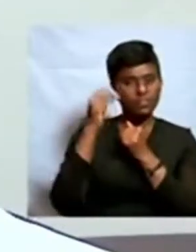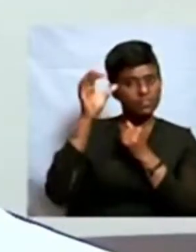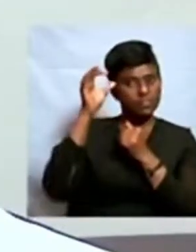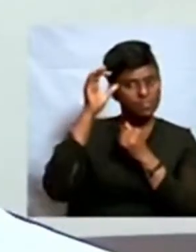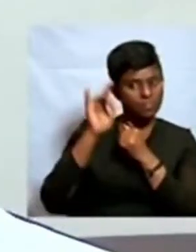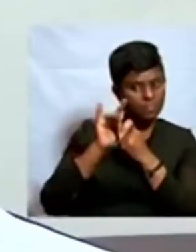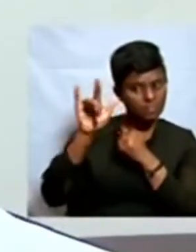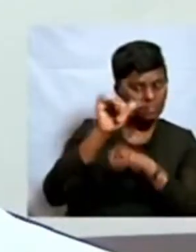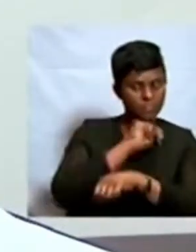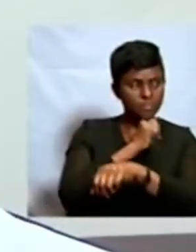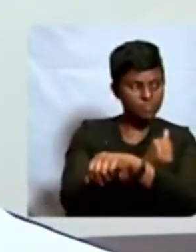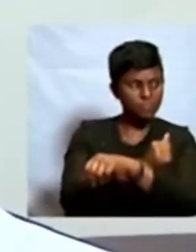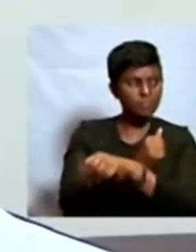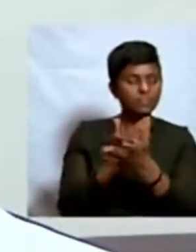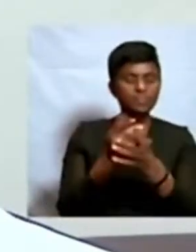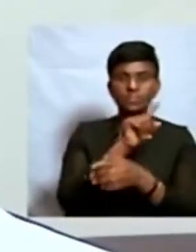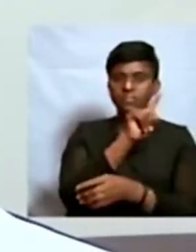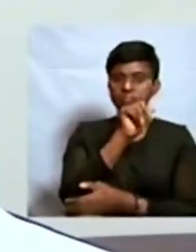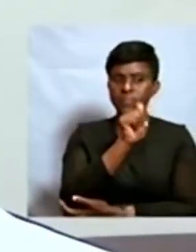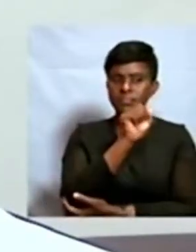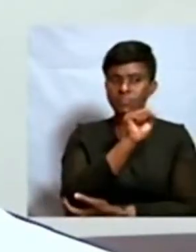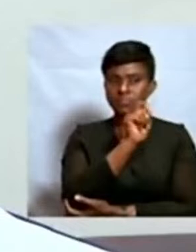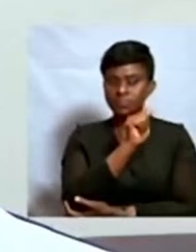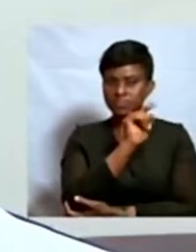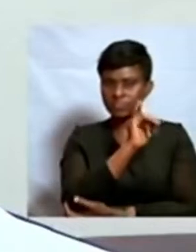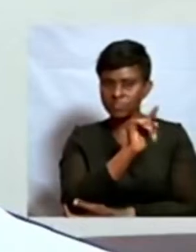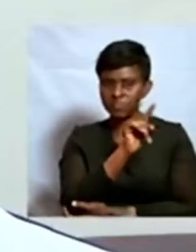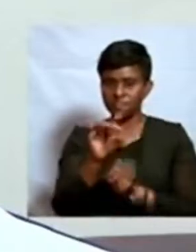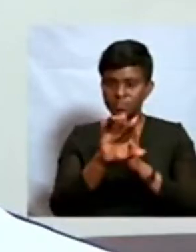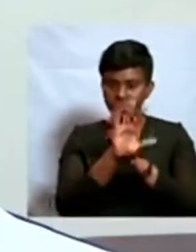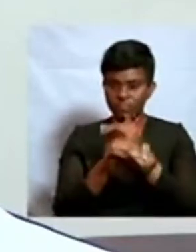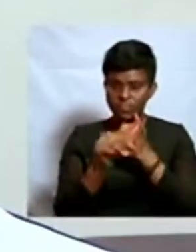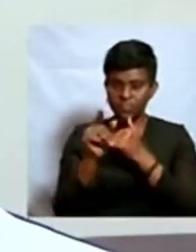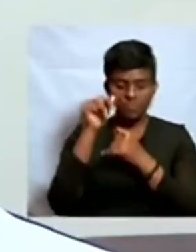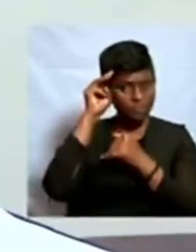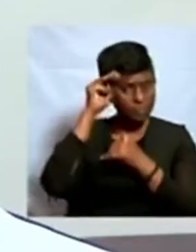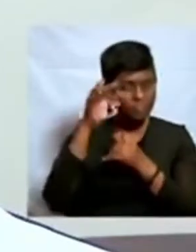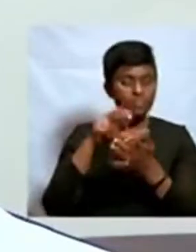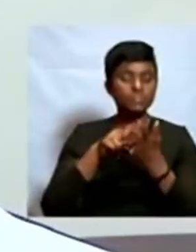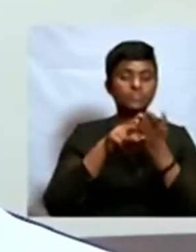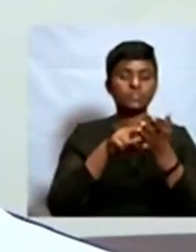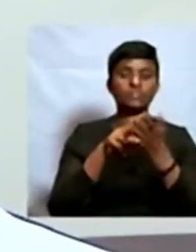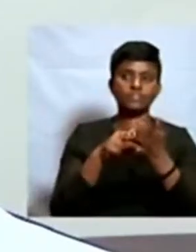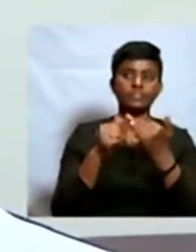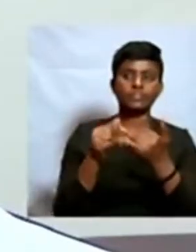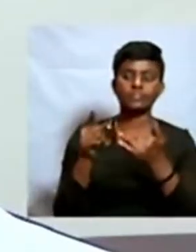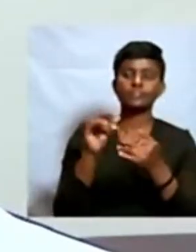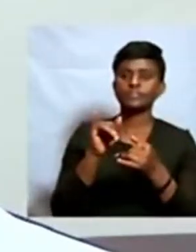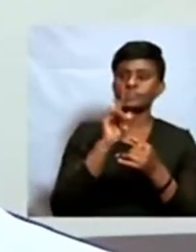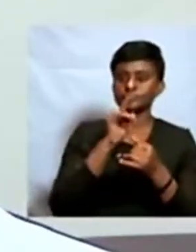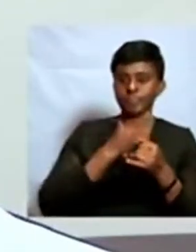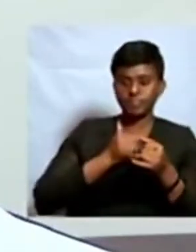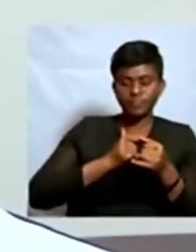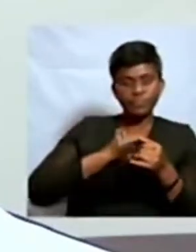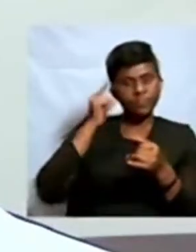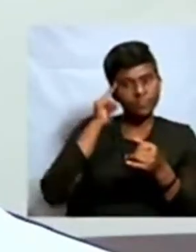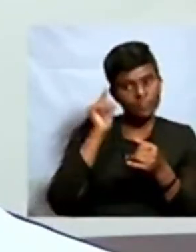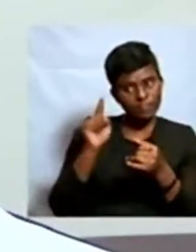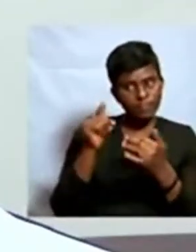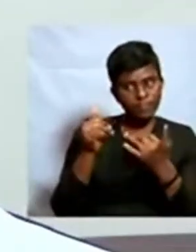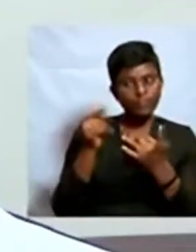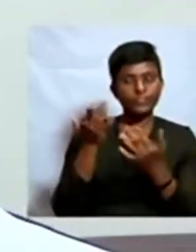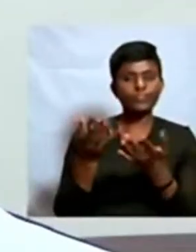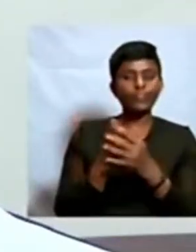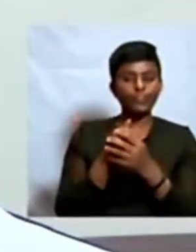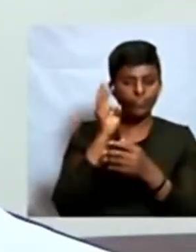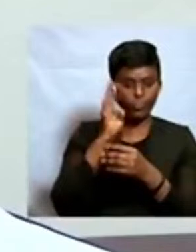authorities elsewhere. ZASTI, I think, is now under the Ministry of Transport. So I think it's